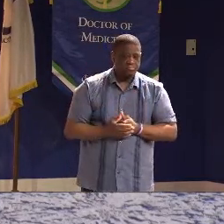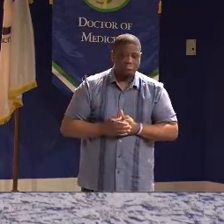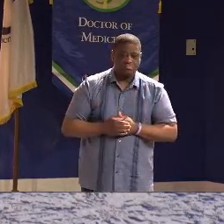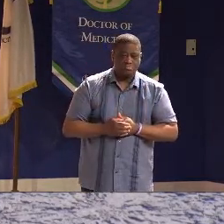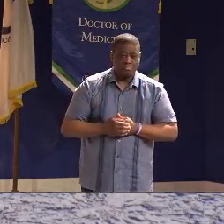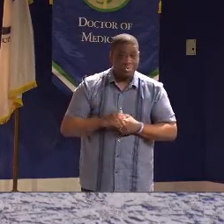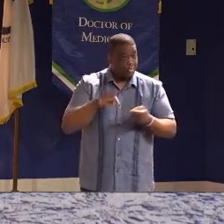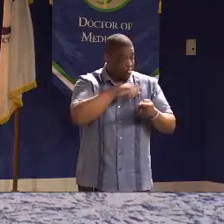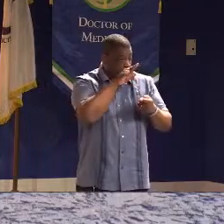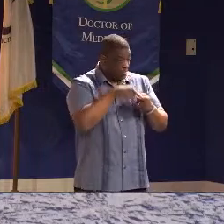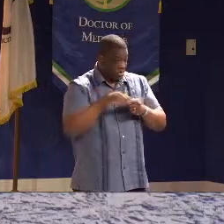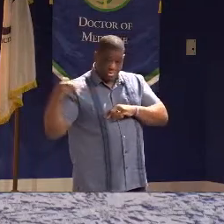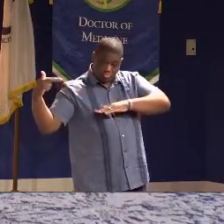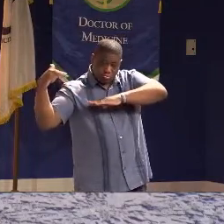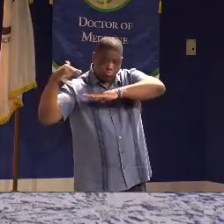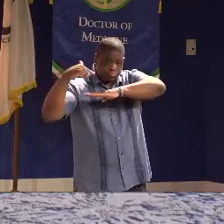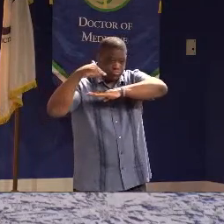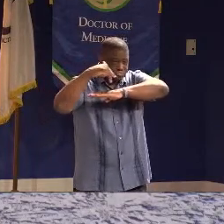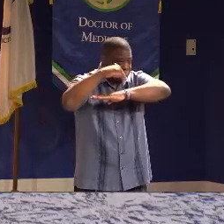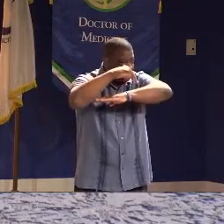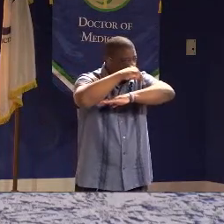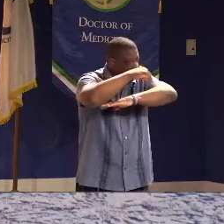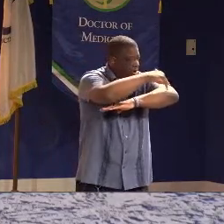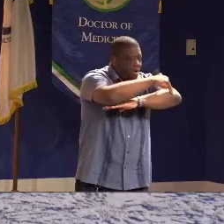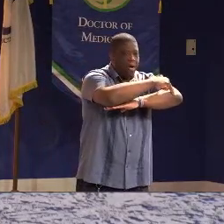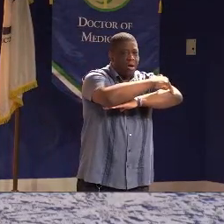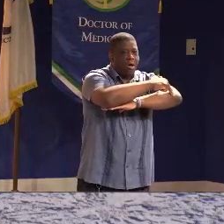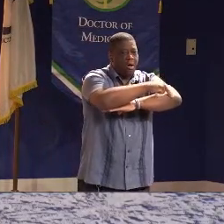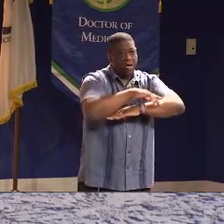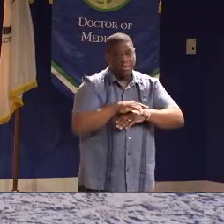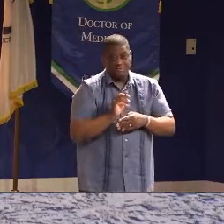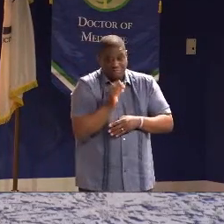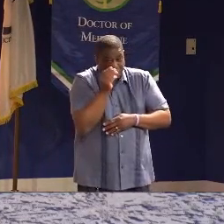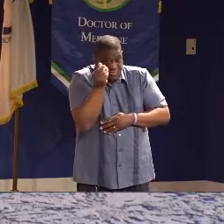When you walk across that stage in a few good weeks,